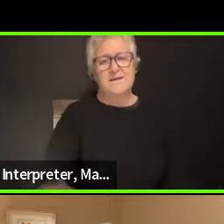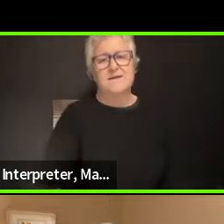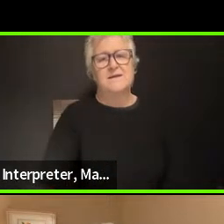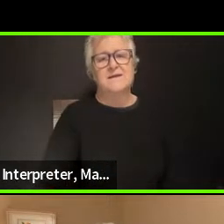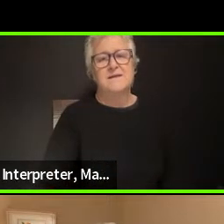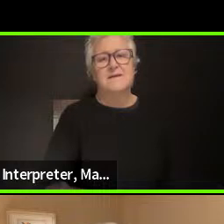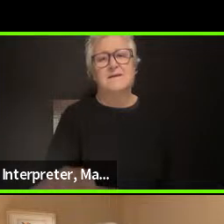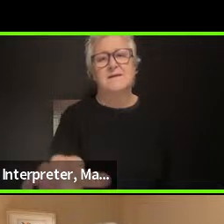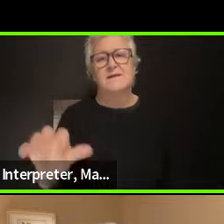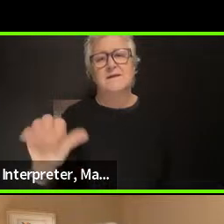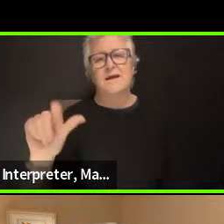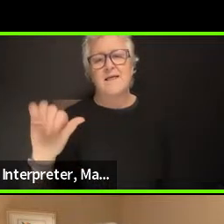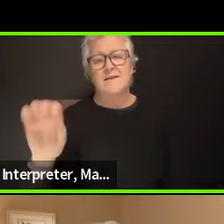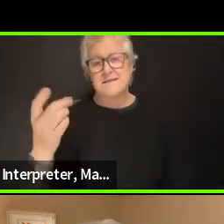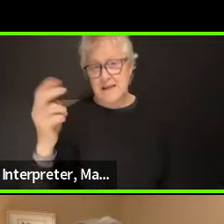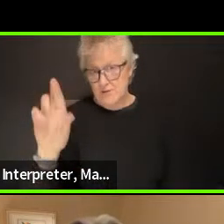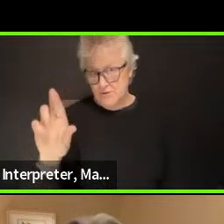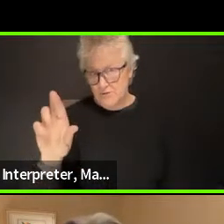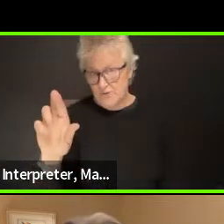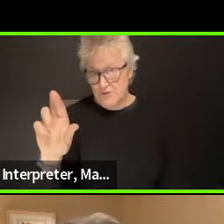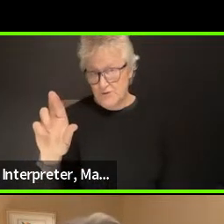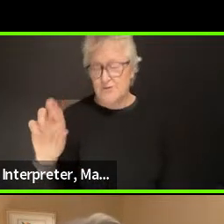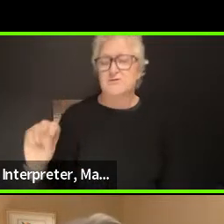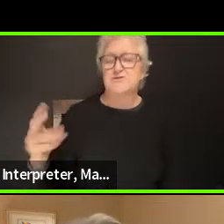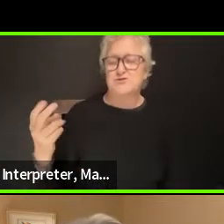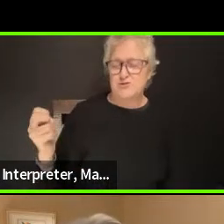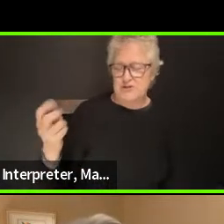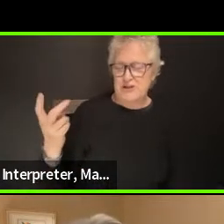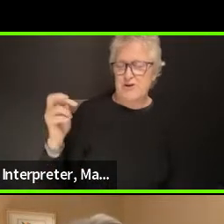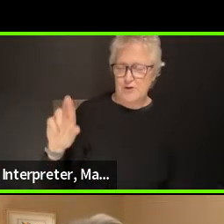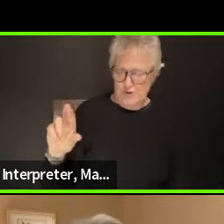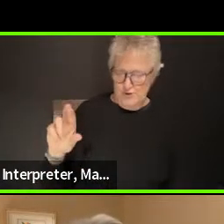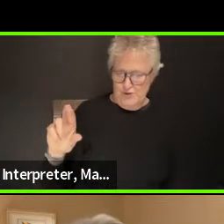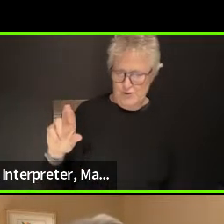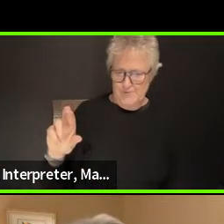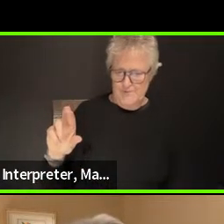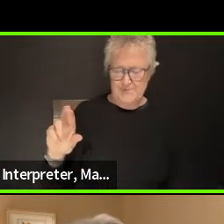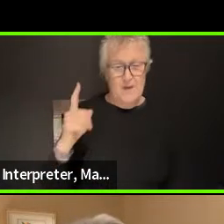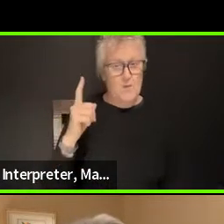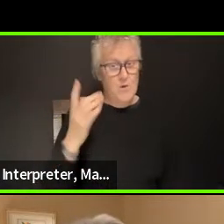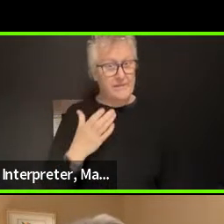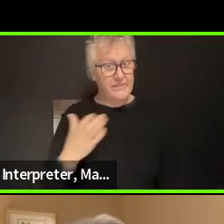And one thing that I did was I finally bought the bullet,